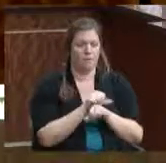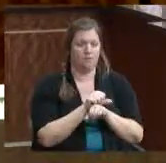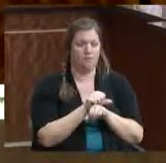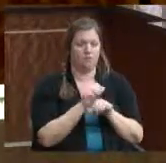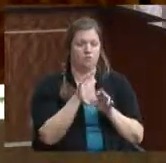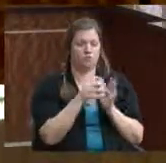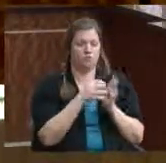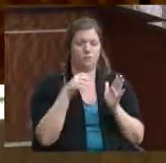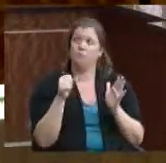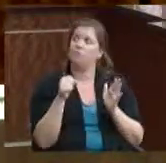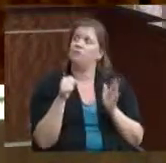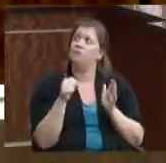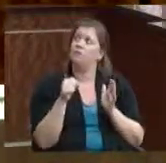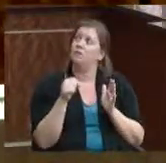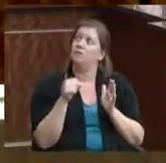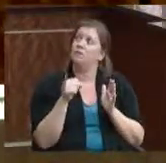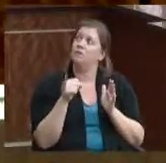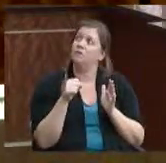to remove